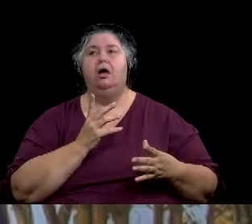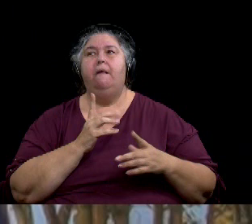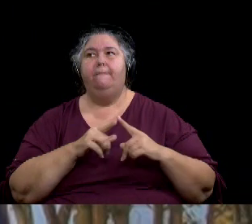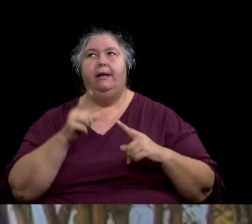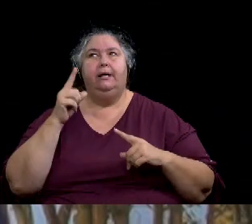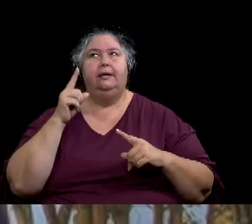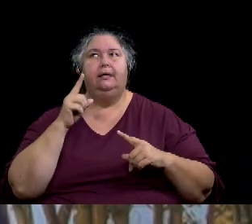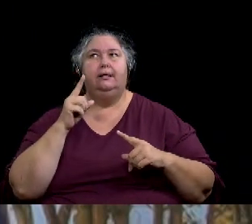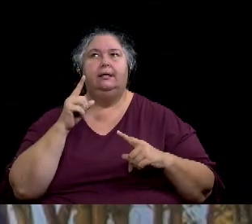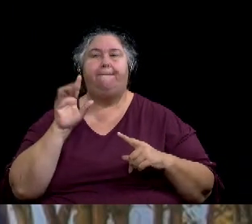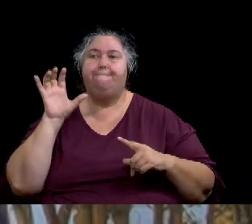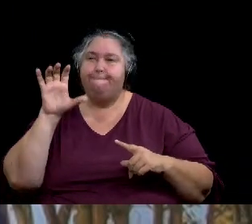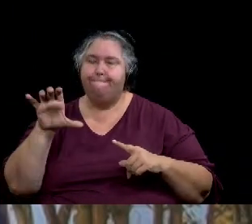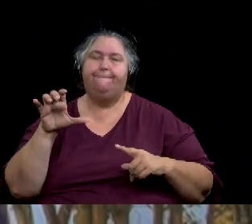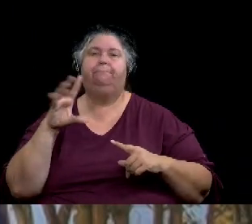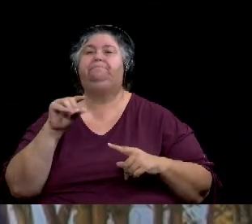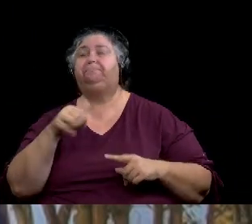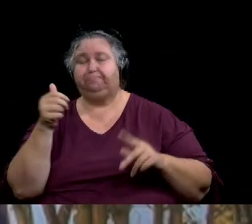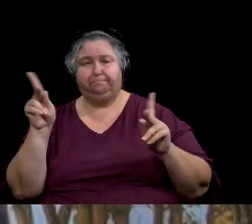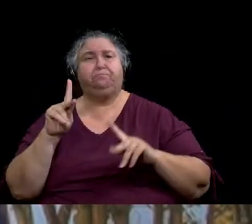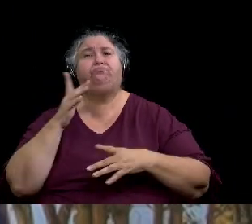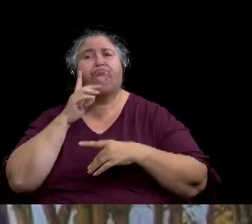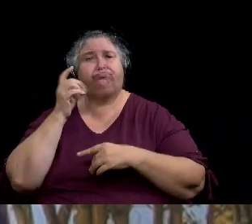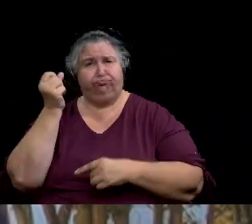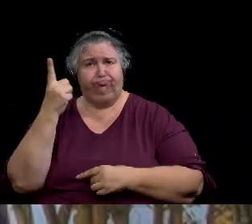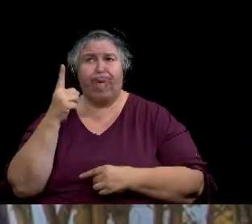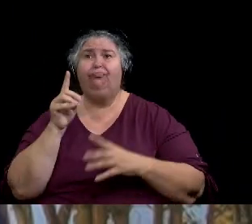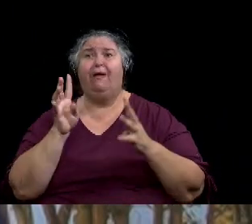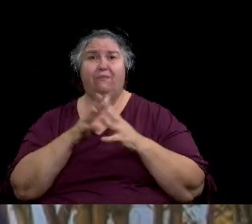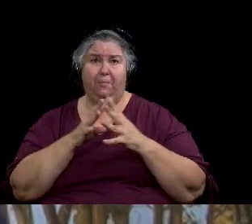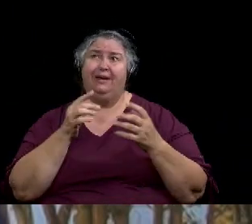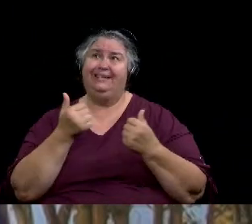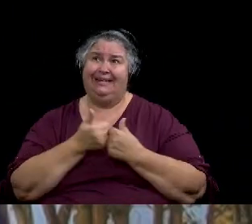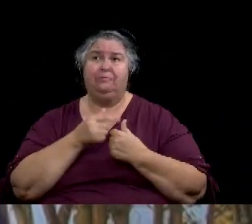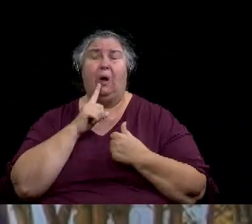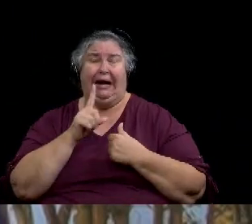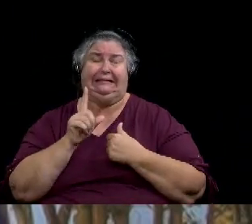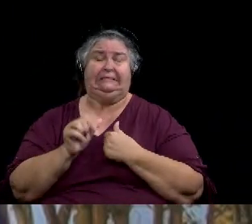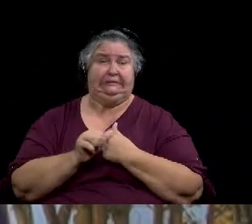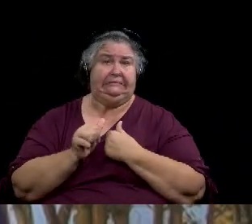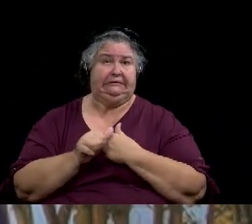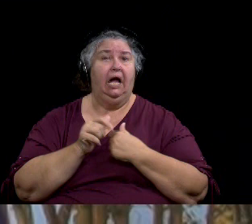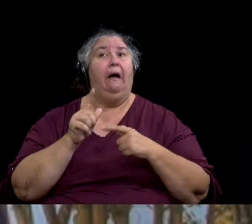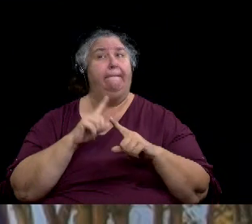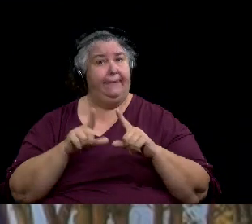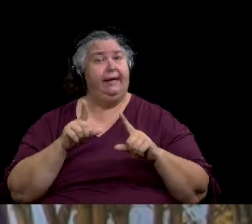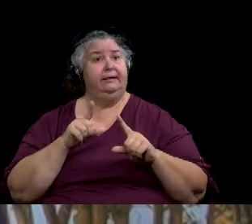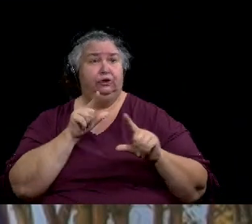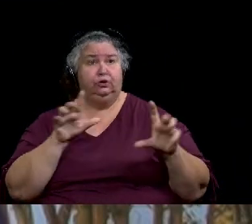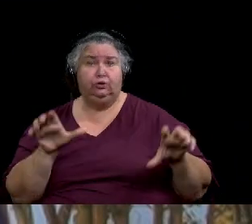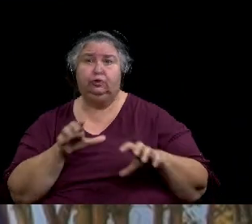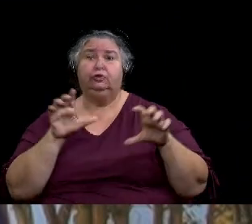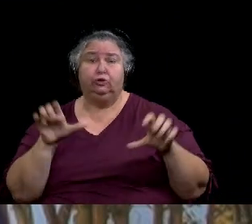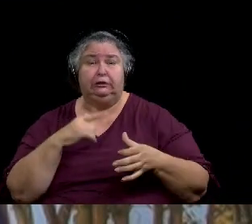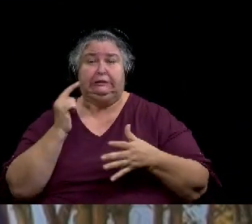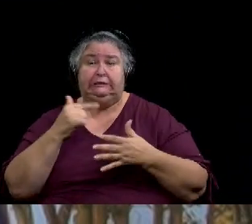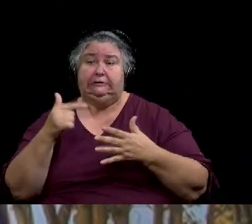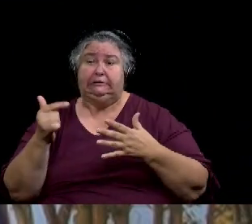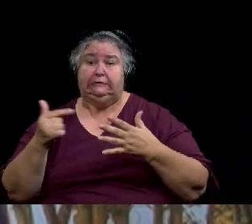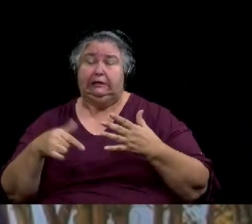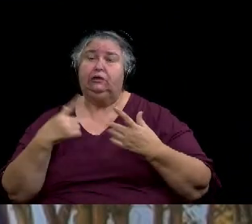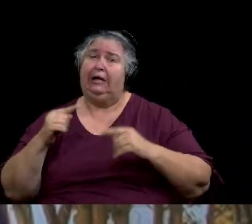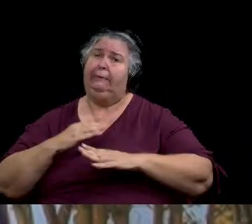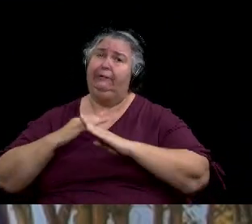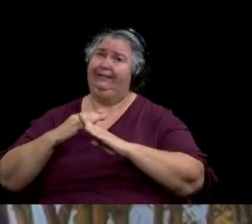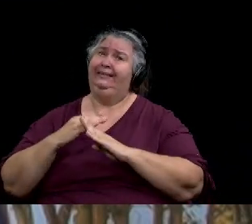Baylor and everyone else understands that football games are sort of inherently risky, but they are doing a lot of things to try to combat